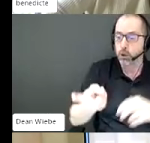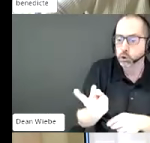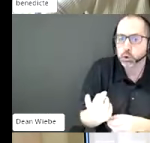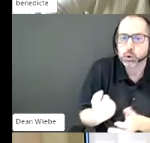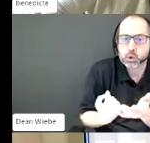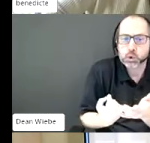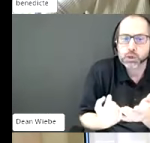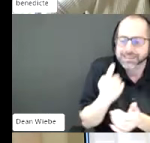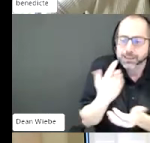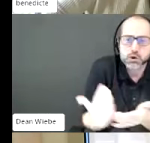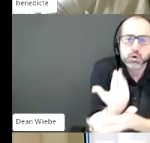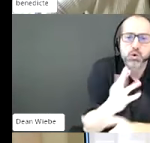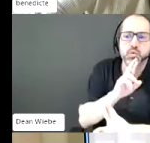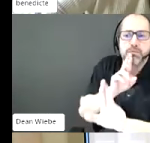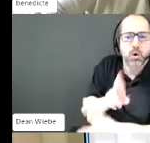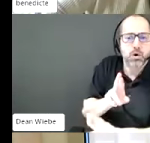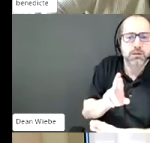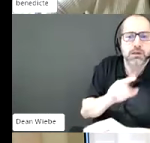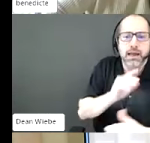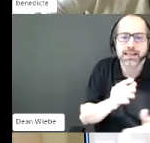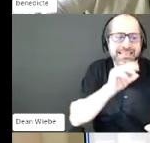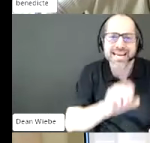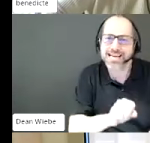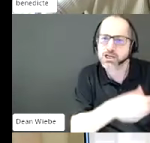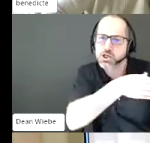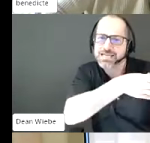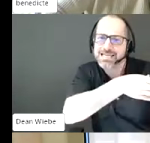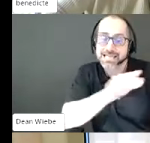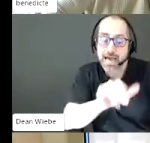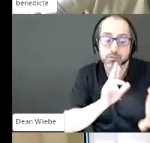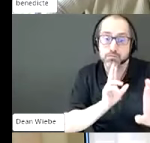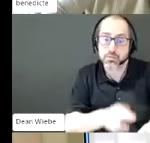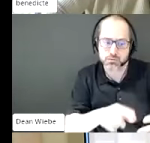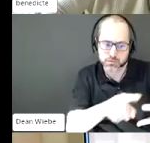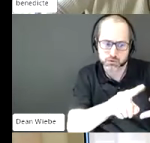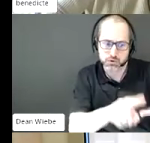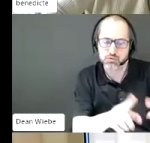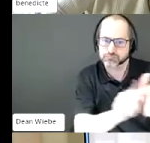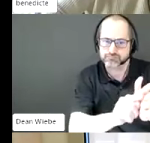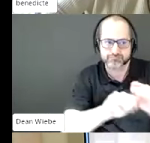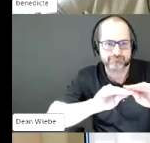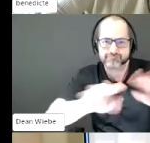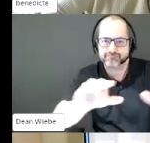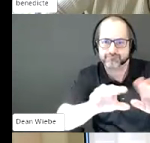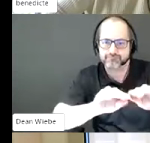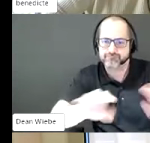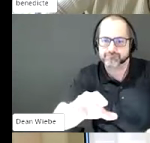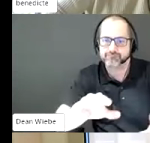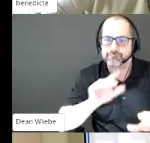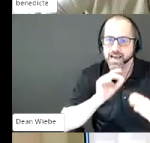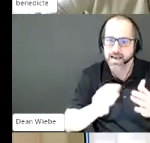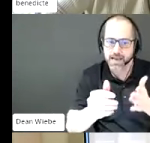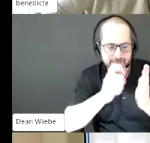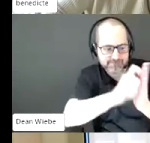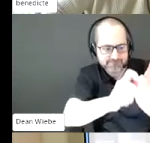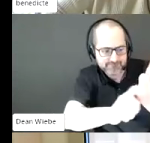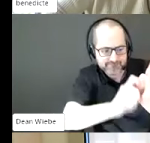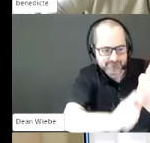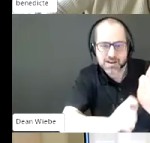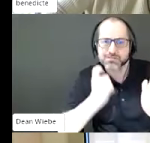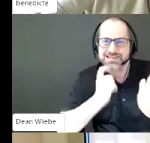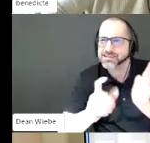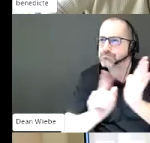on ageism that she has been leading and in development and published, that were published at